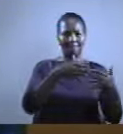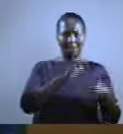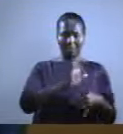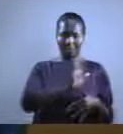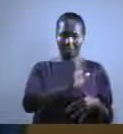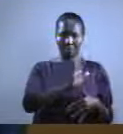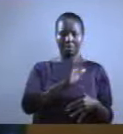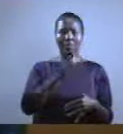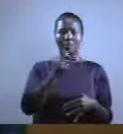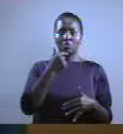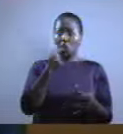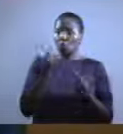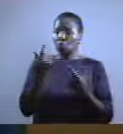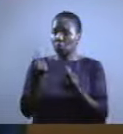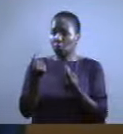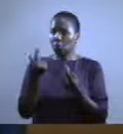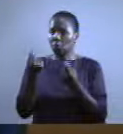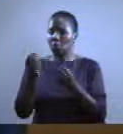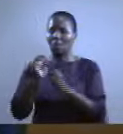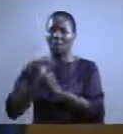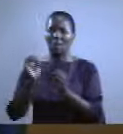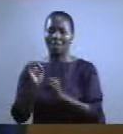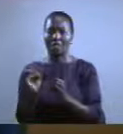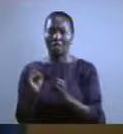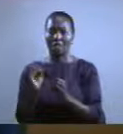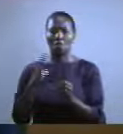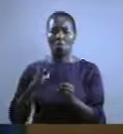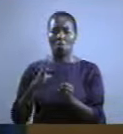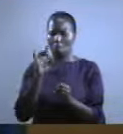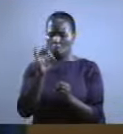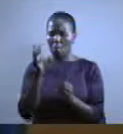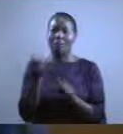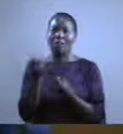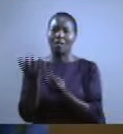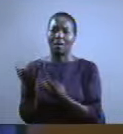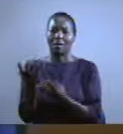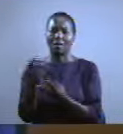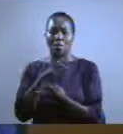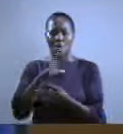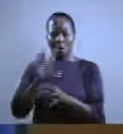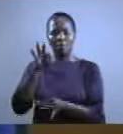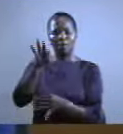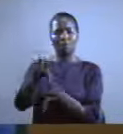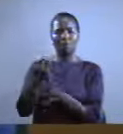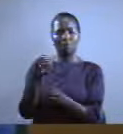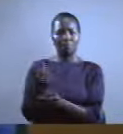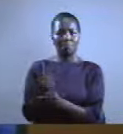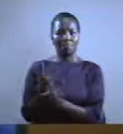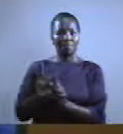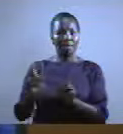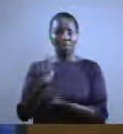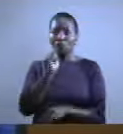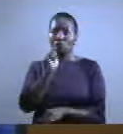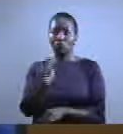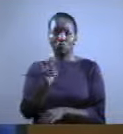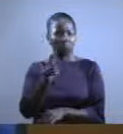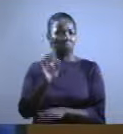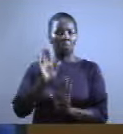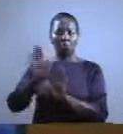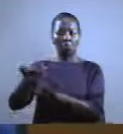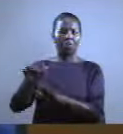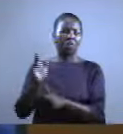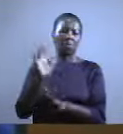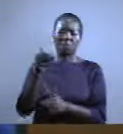is to promise the people one thing to get votes, while in reality they will be